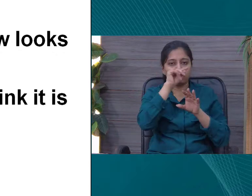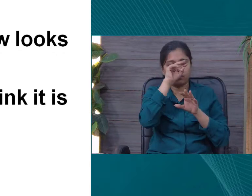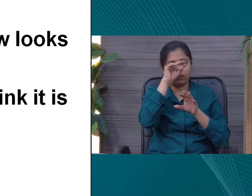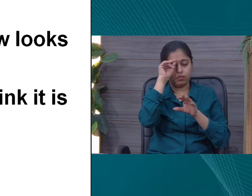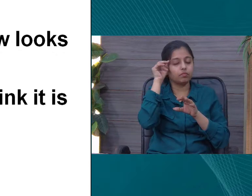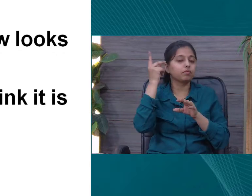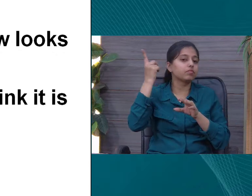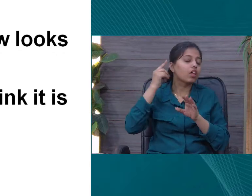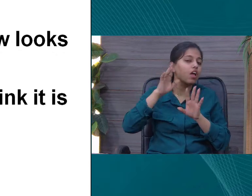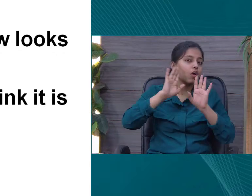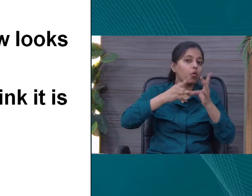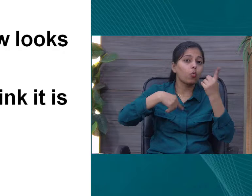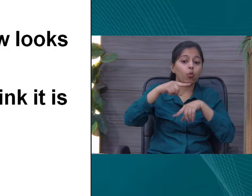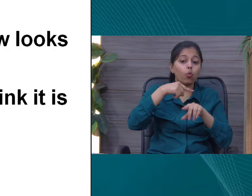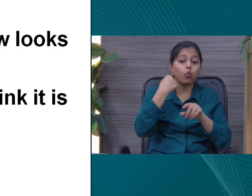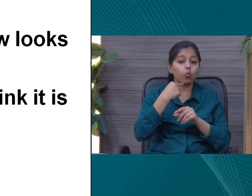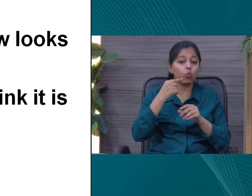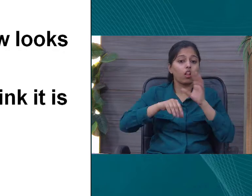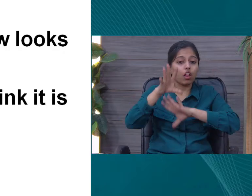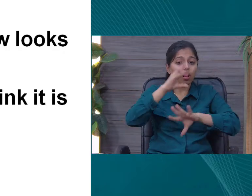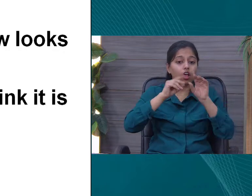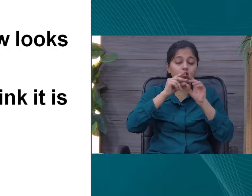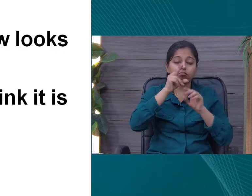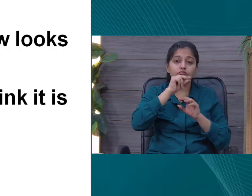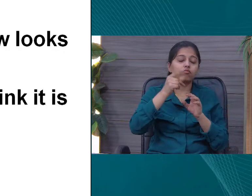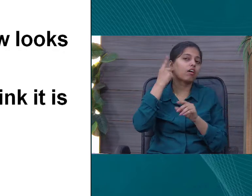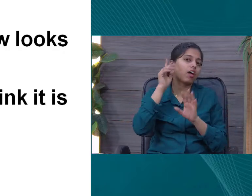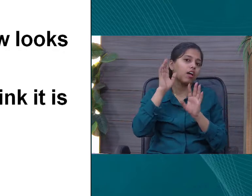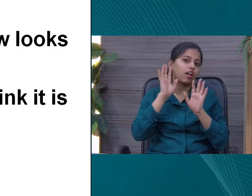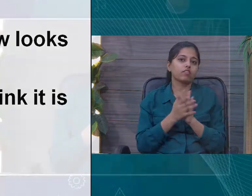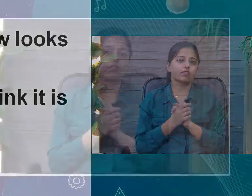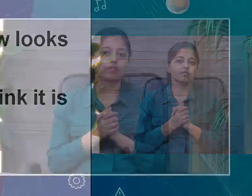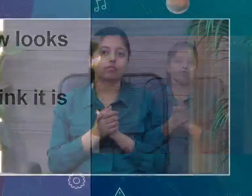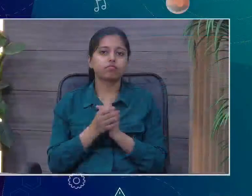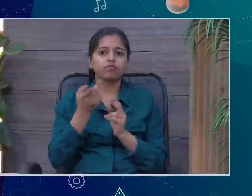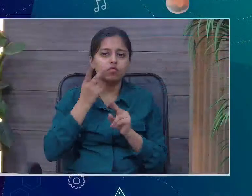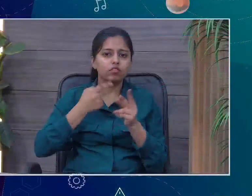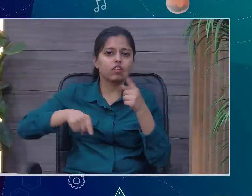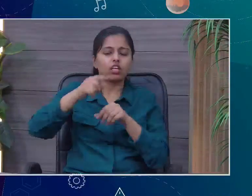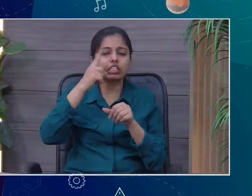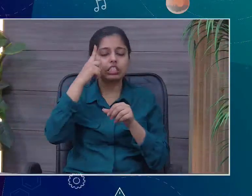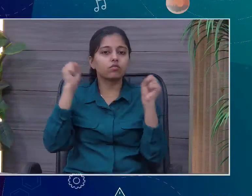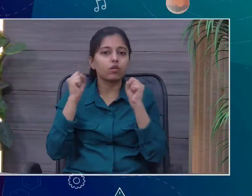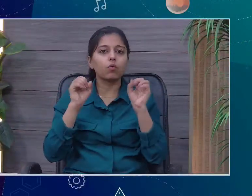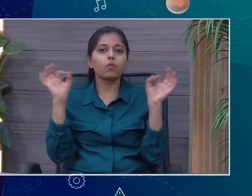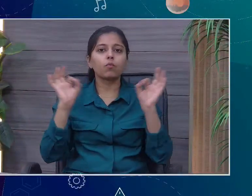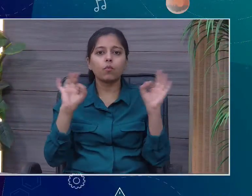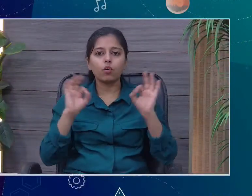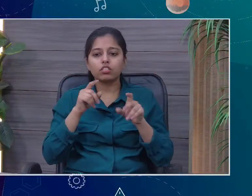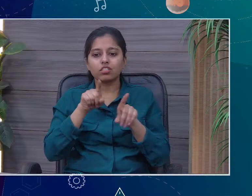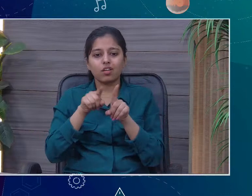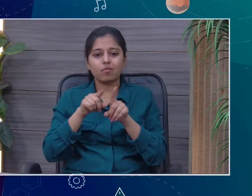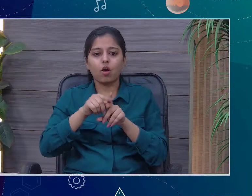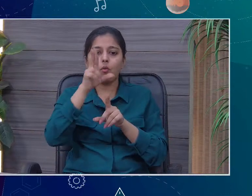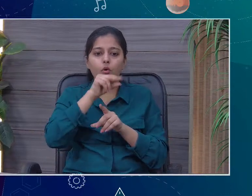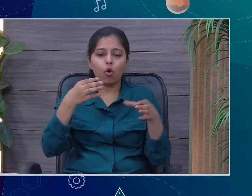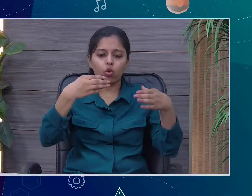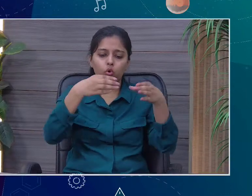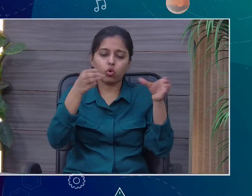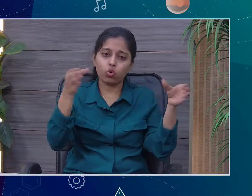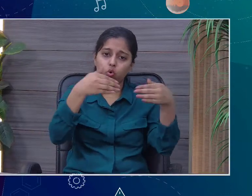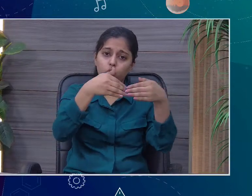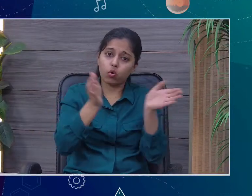peers are reading, they hear. And you know that if they are not comfortable in choral reading or group readings,